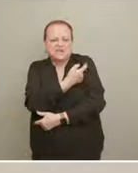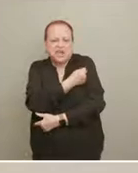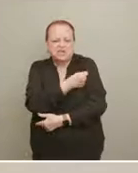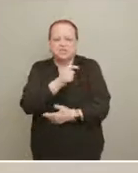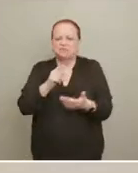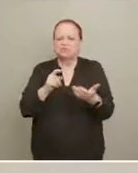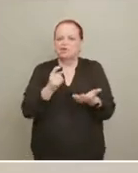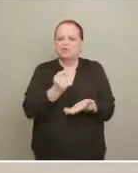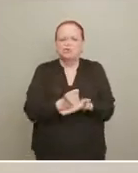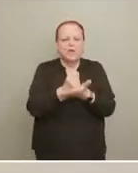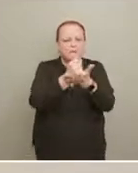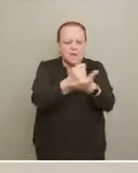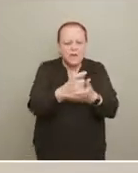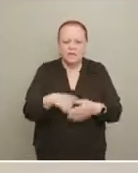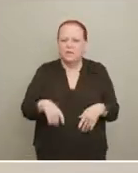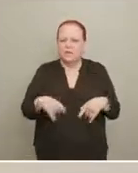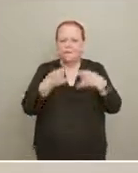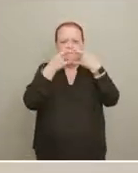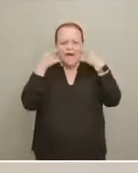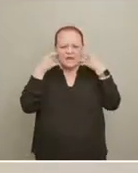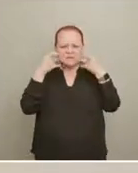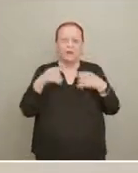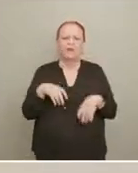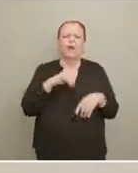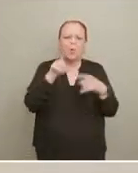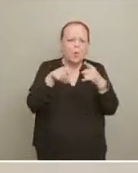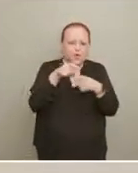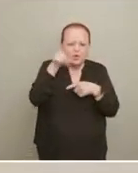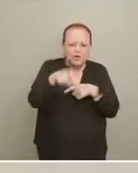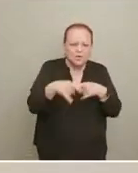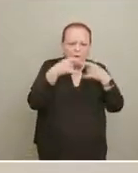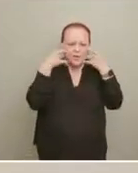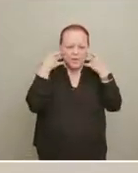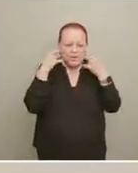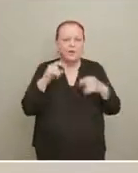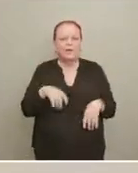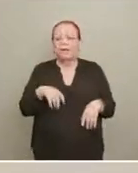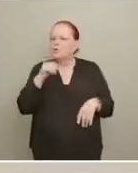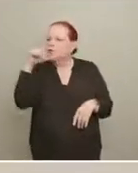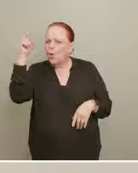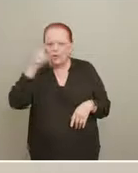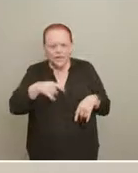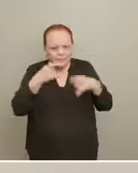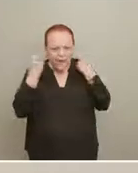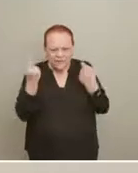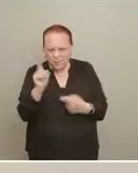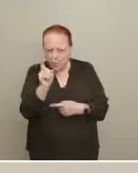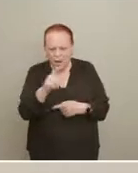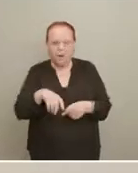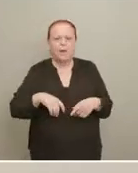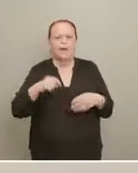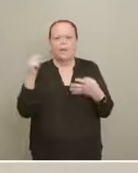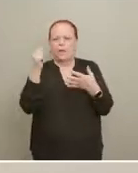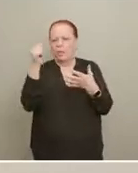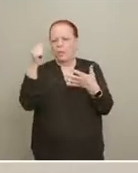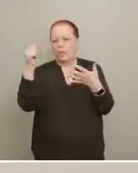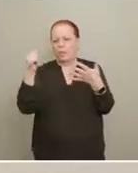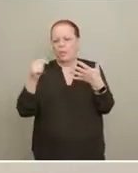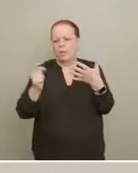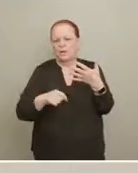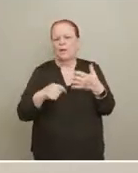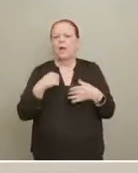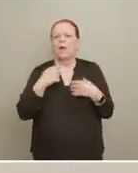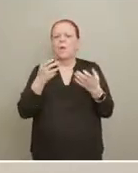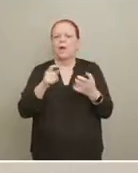COVID, wearing a mask, when to wear a mask, when you don't have to wear a mask. And so I want to introduce